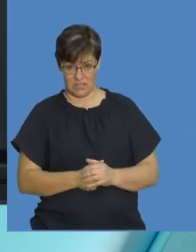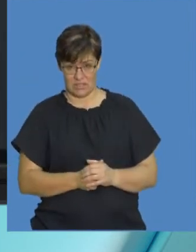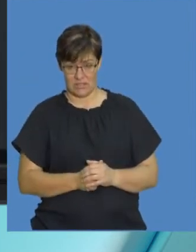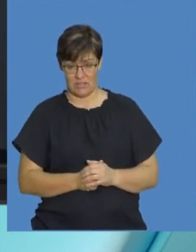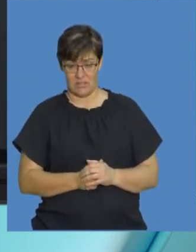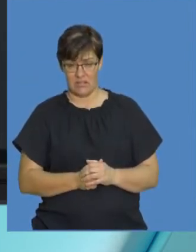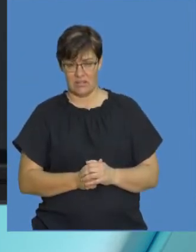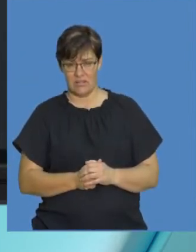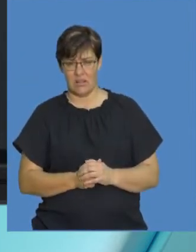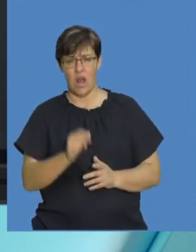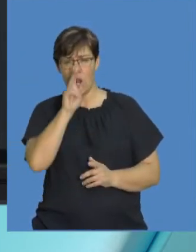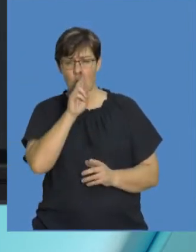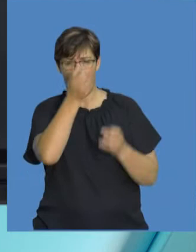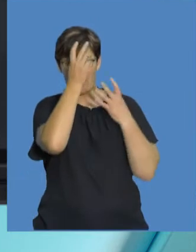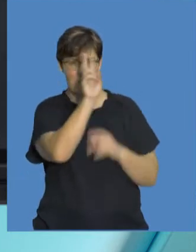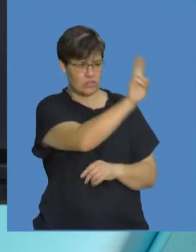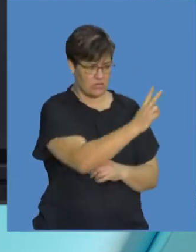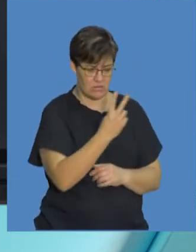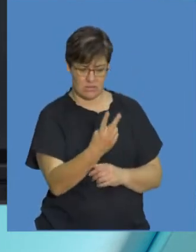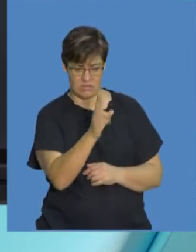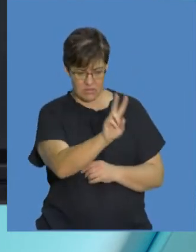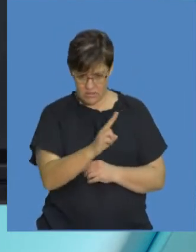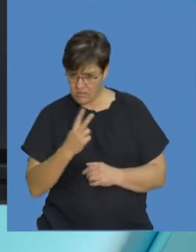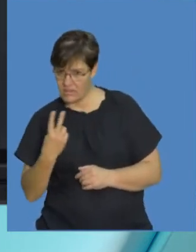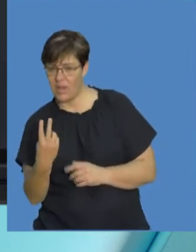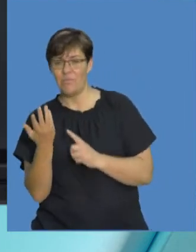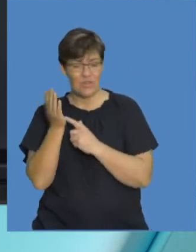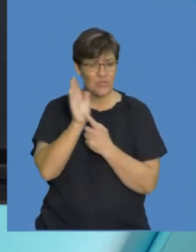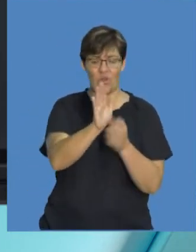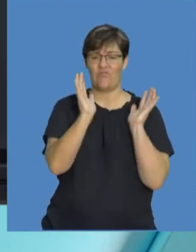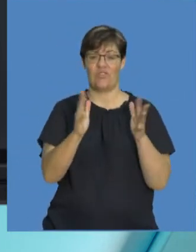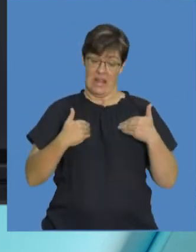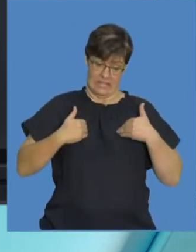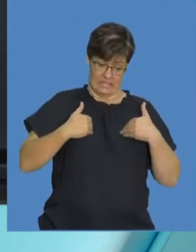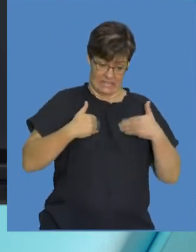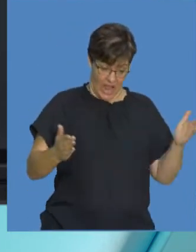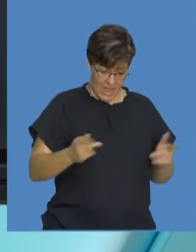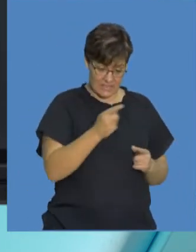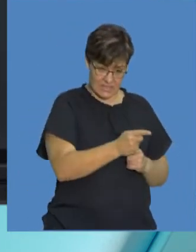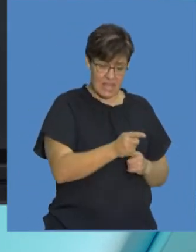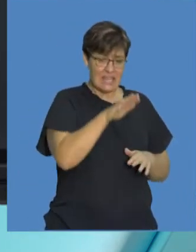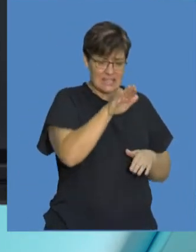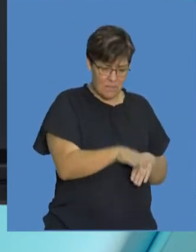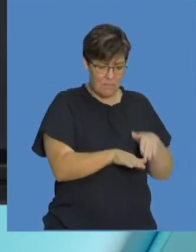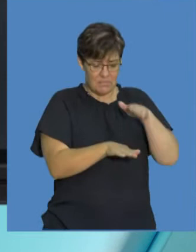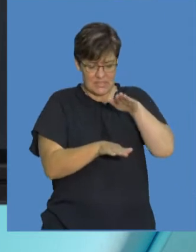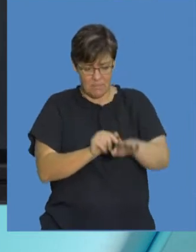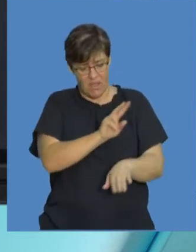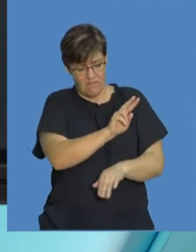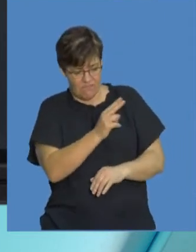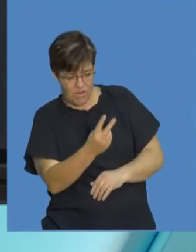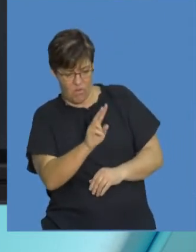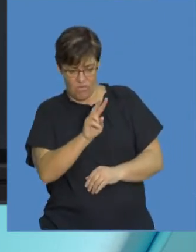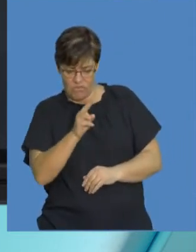account. So once again, look at the flow of information. I've shown you from the start, taking you